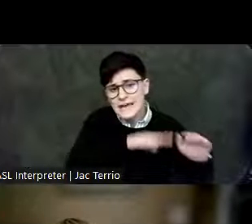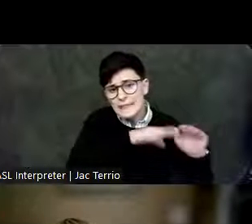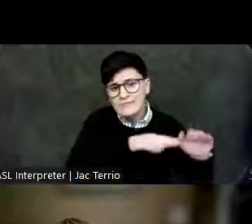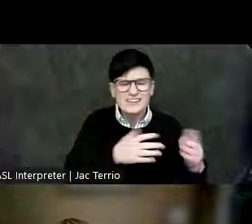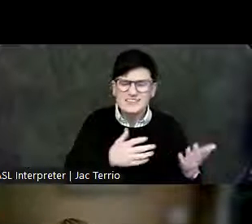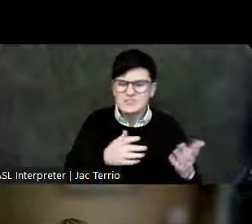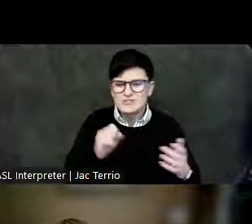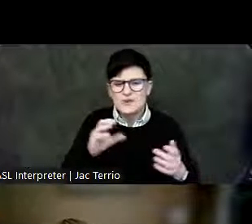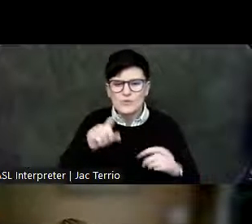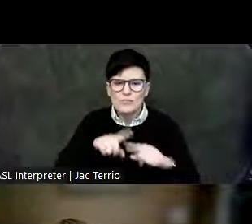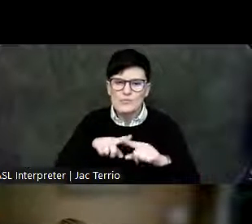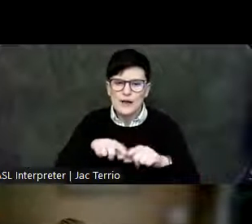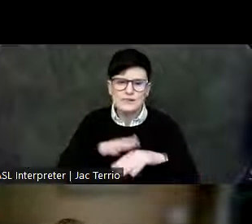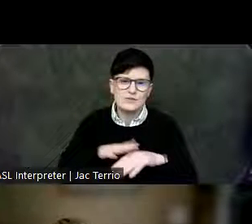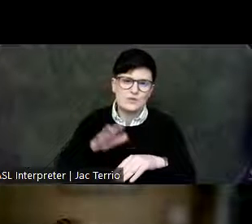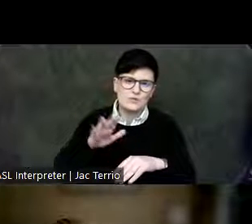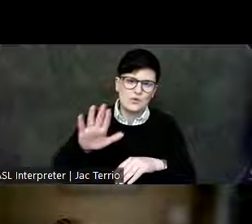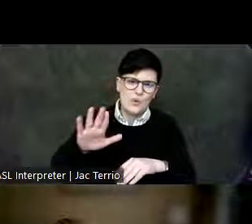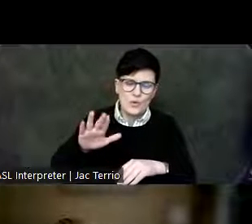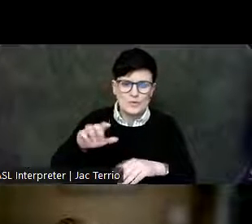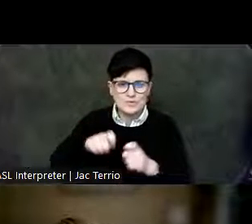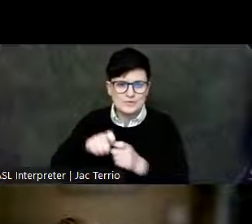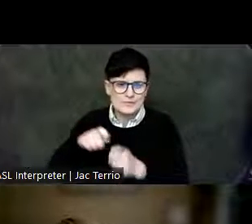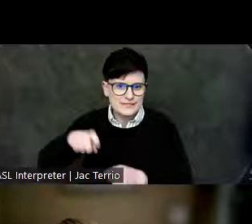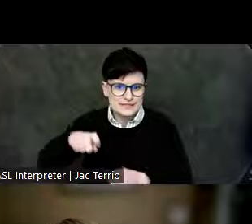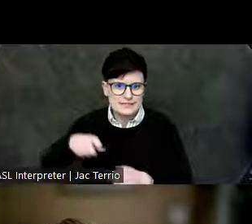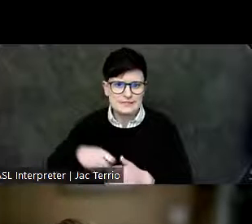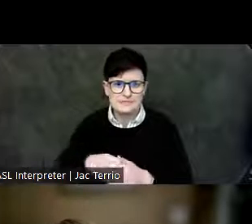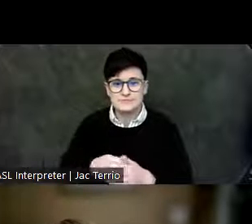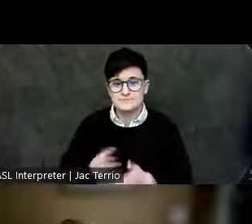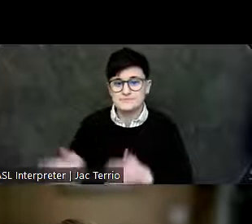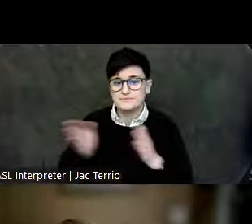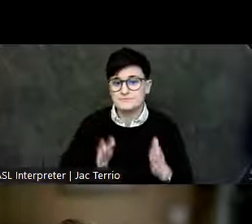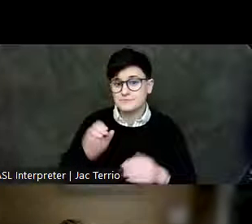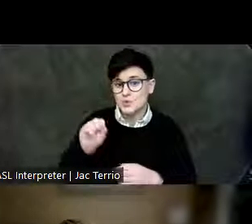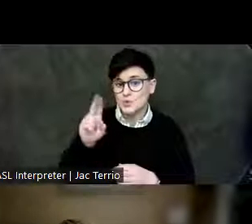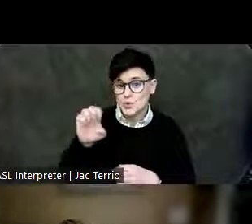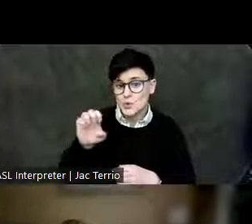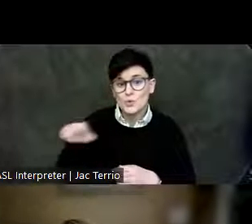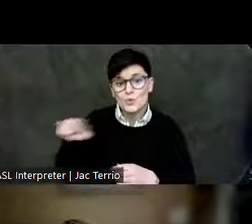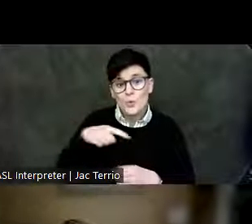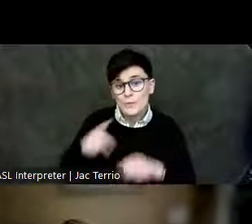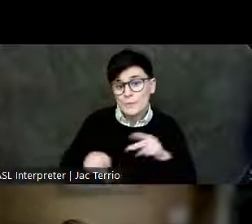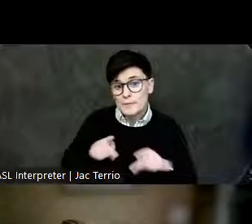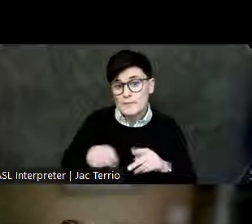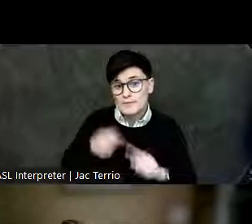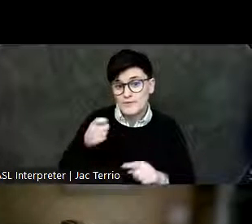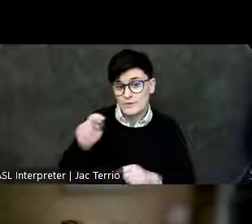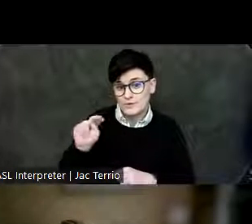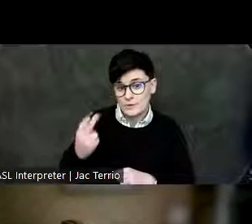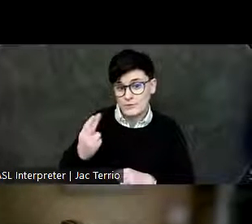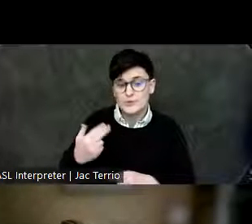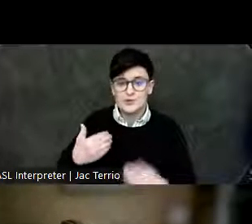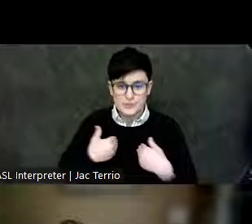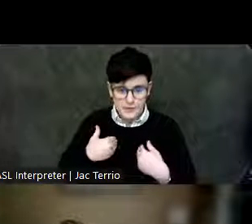are. I also wanted to mention for people from New Hampshire listening in, there is a trail that